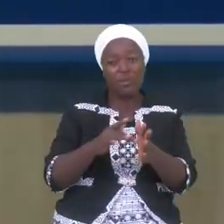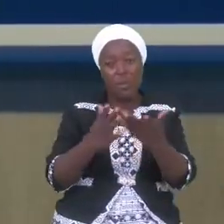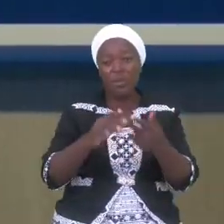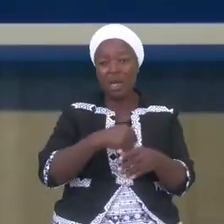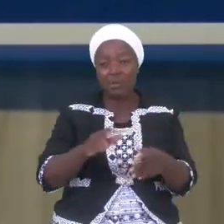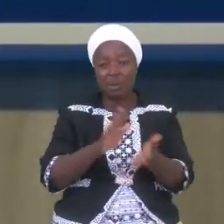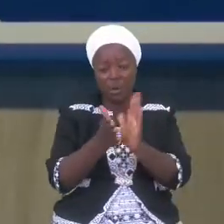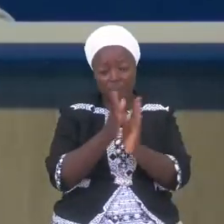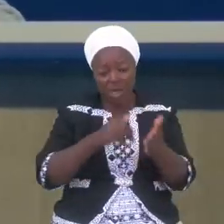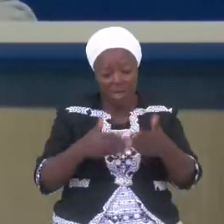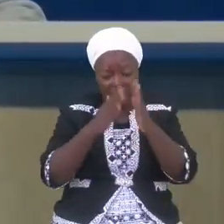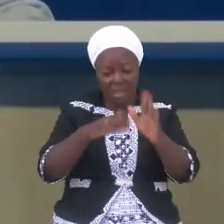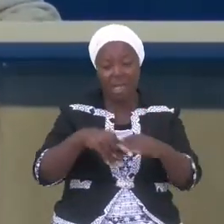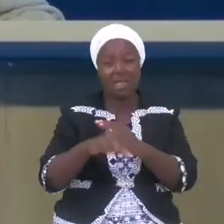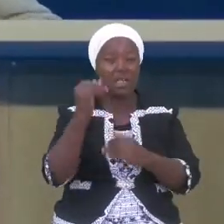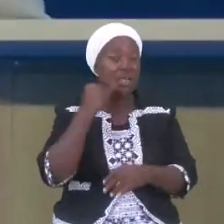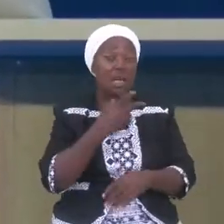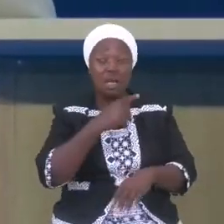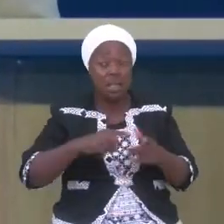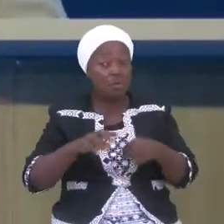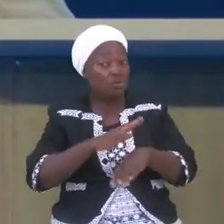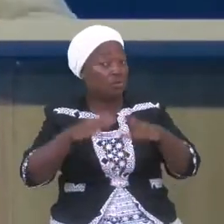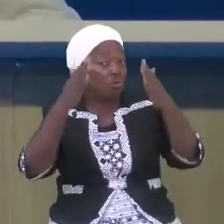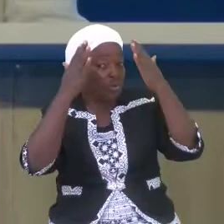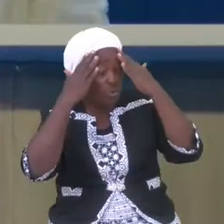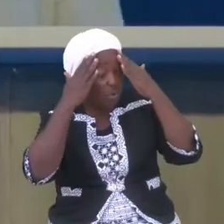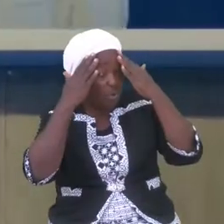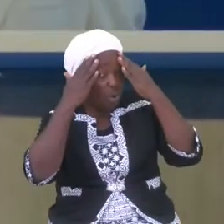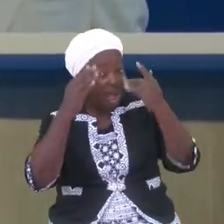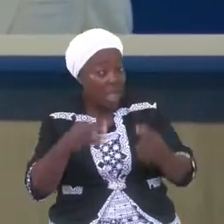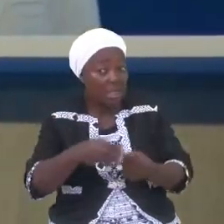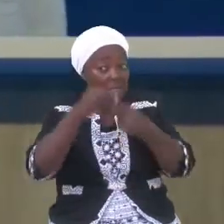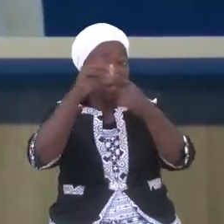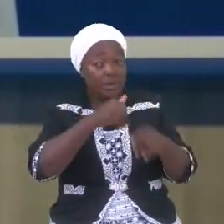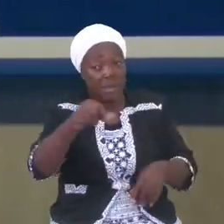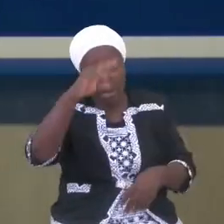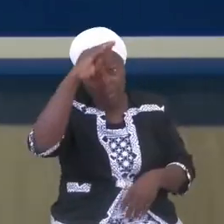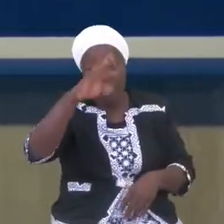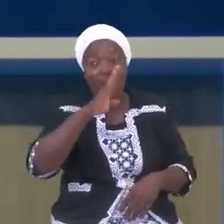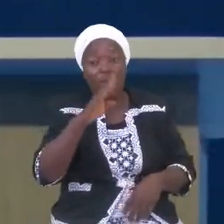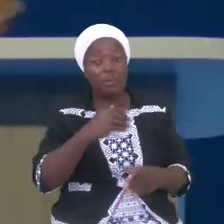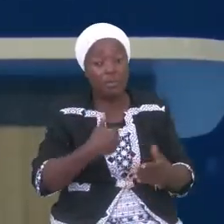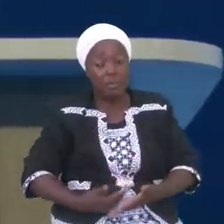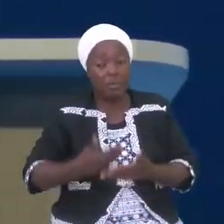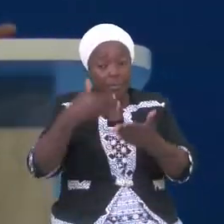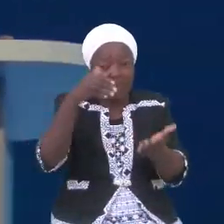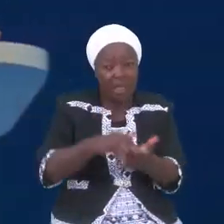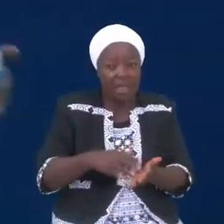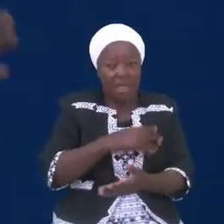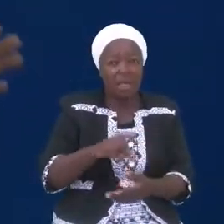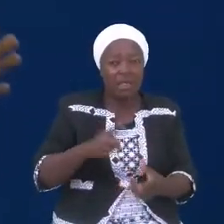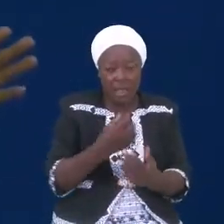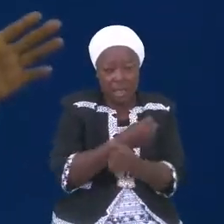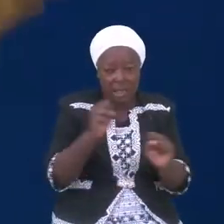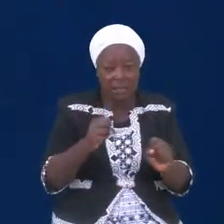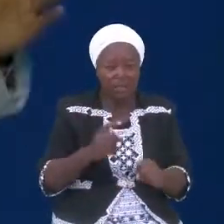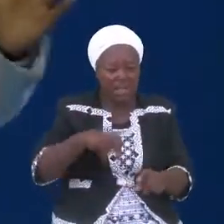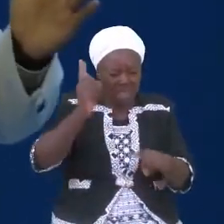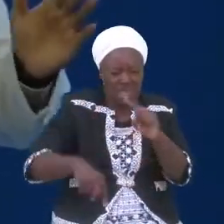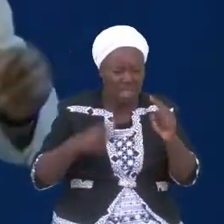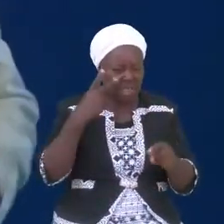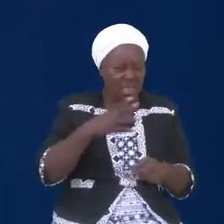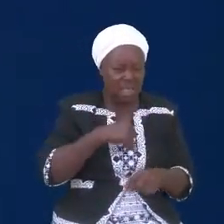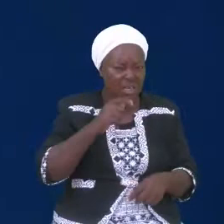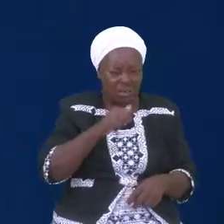and you don't know, except a man be born again. He cannot see, he cannot